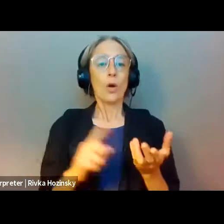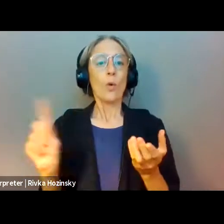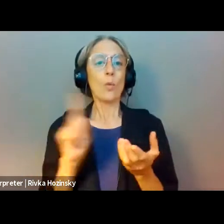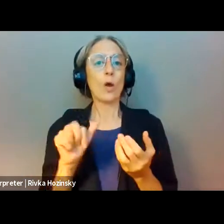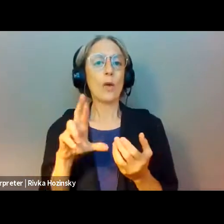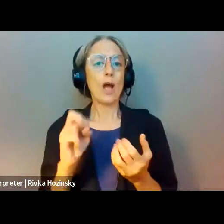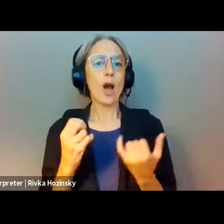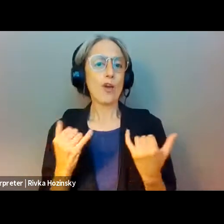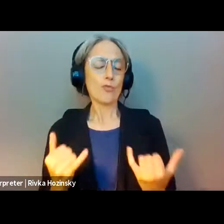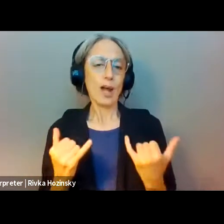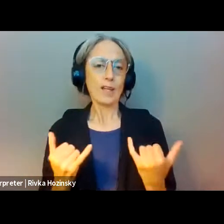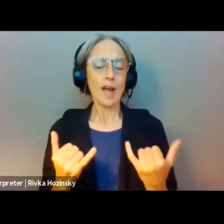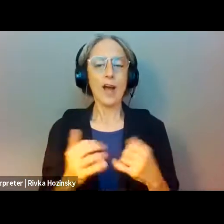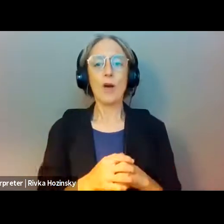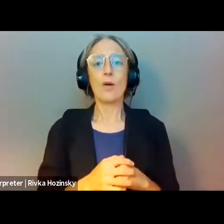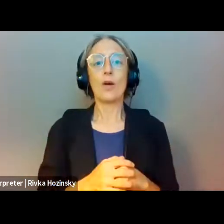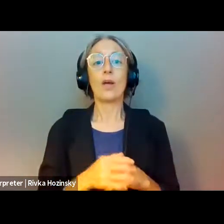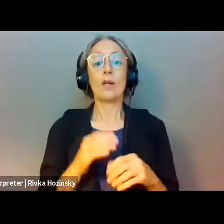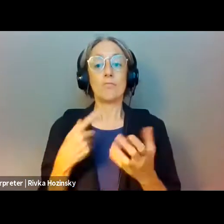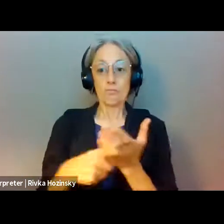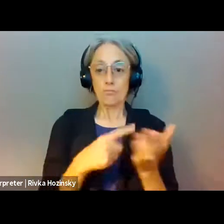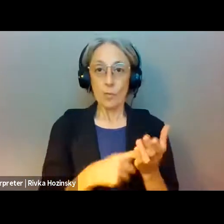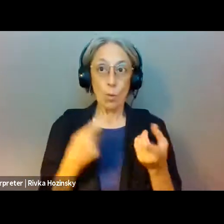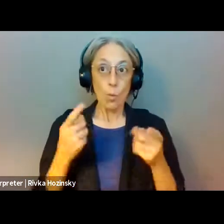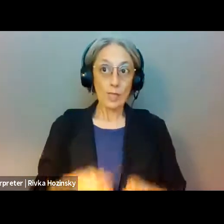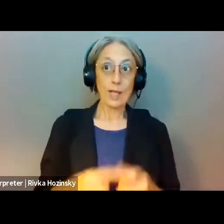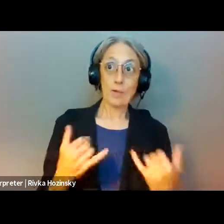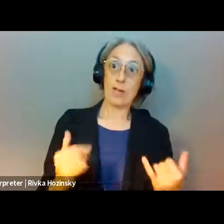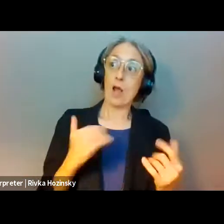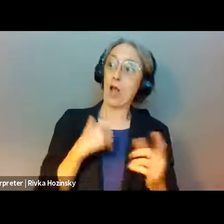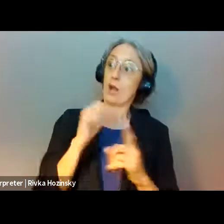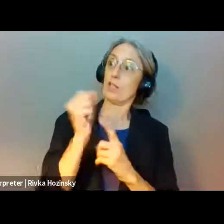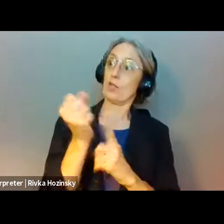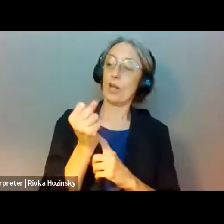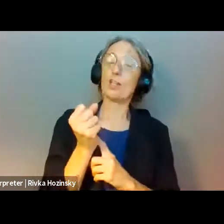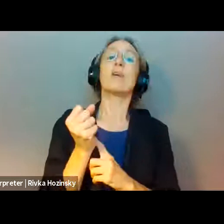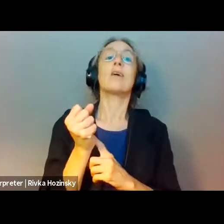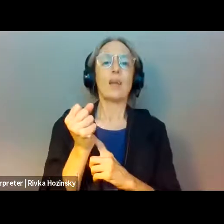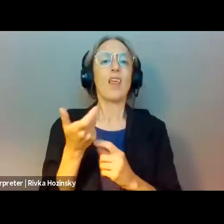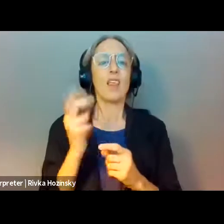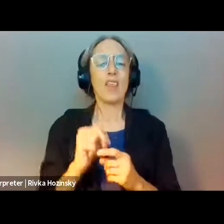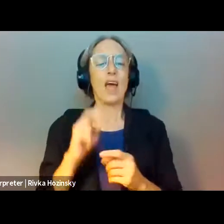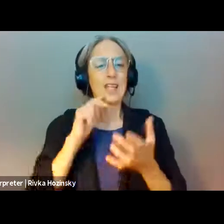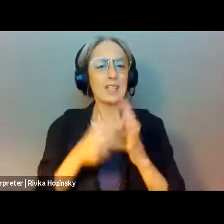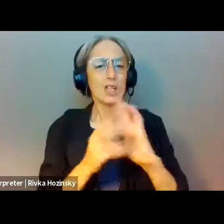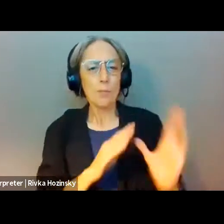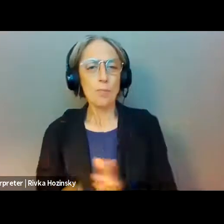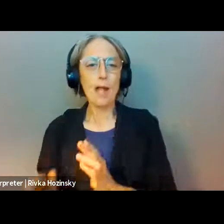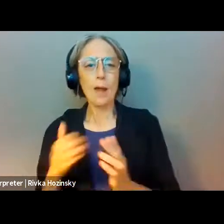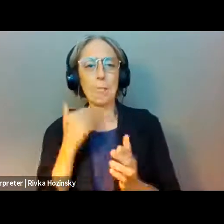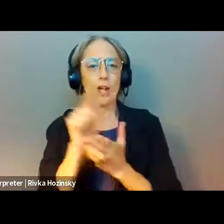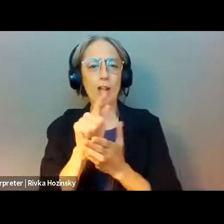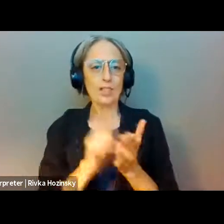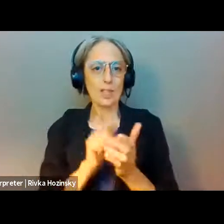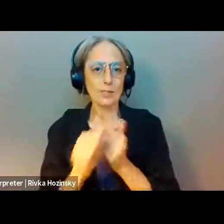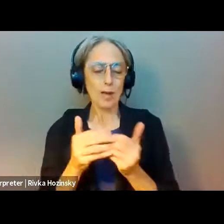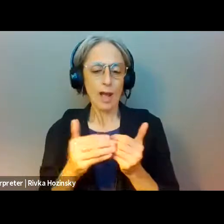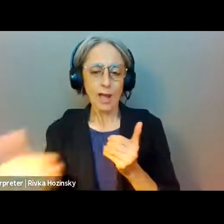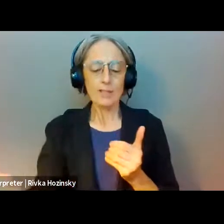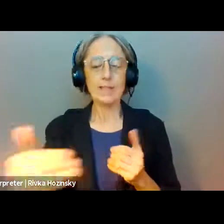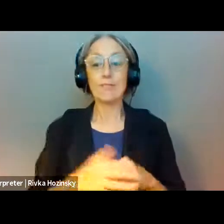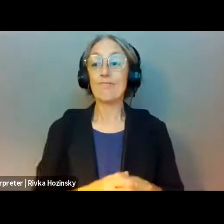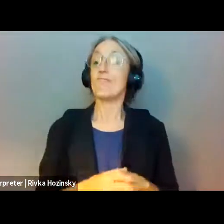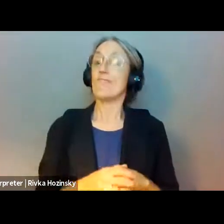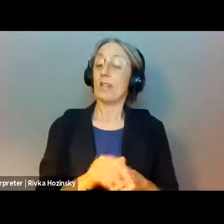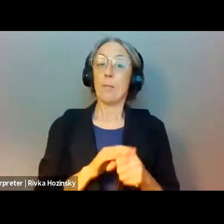intentional legislation must follow that. Now, the pandemic has really laid bare the inequities and disparities in